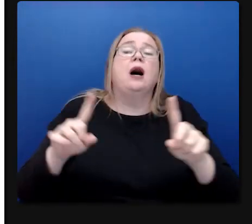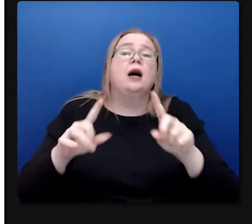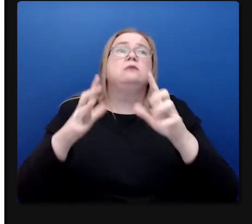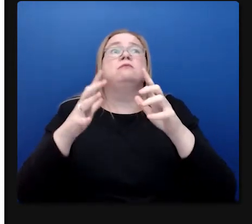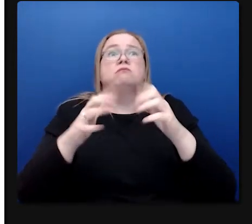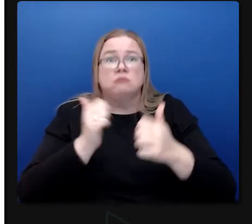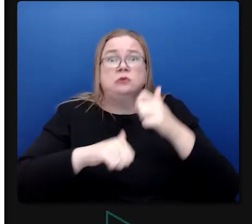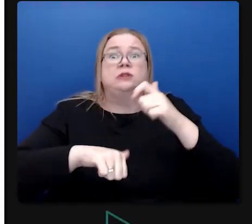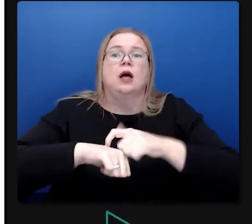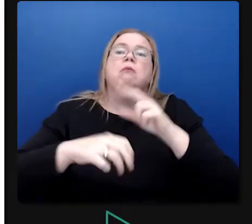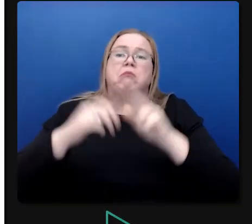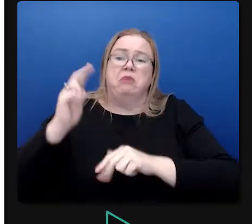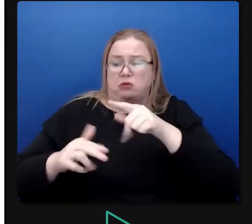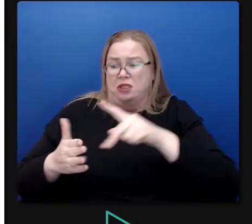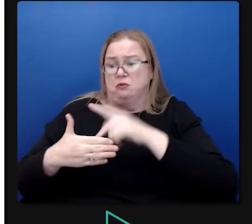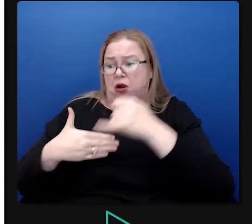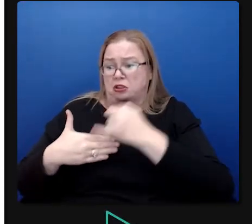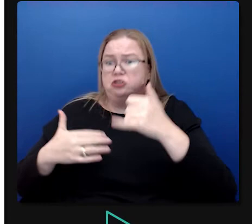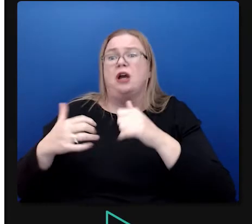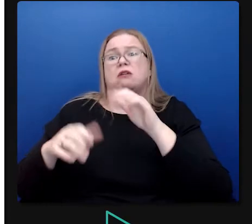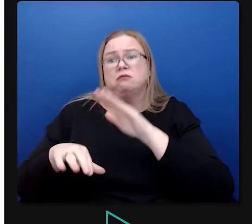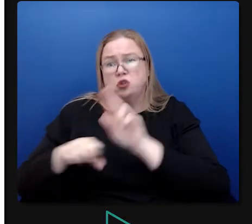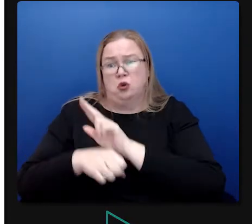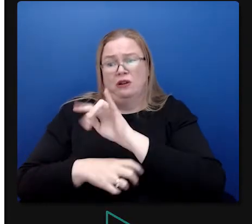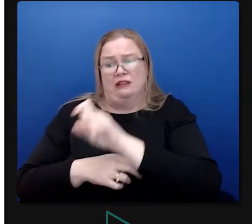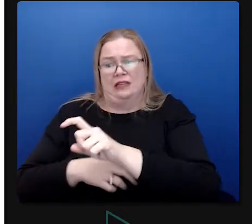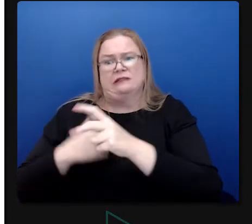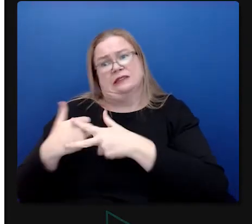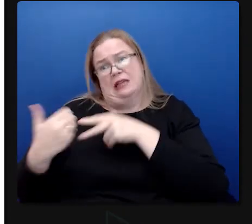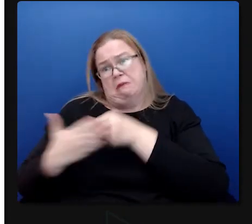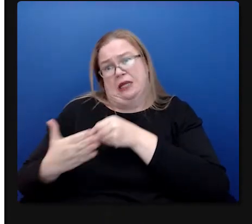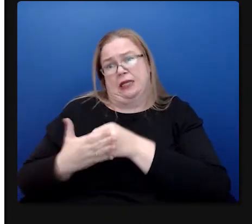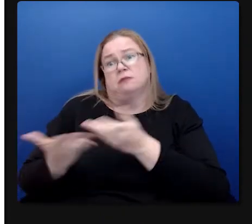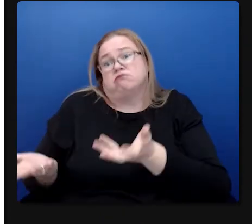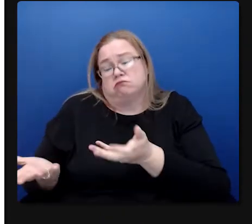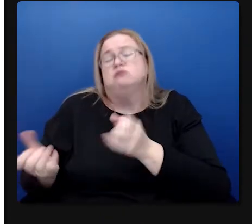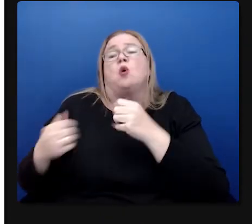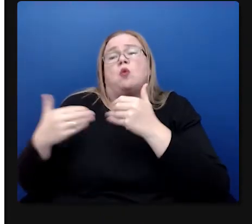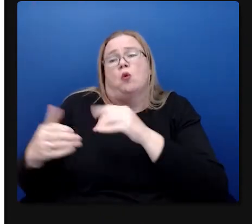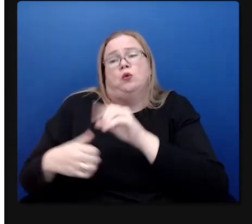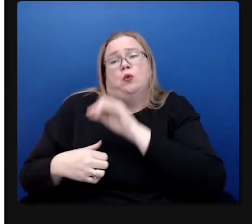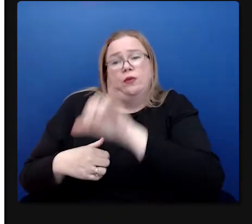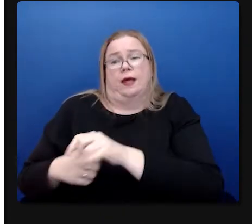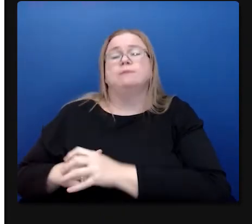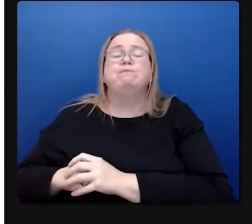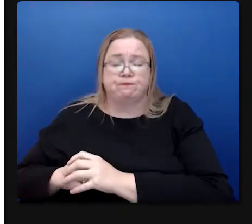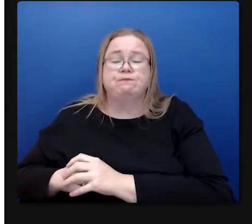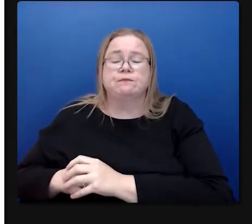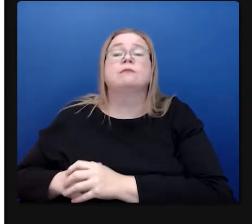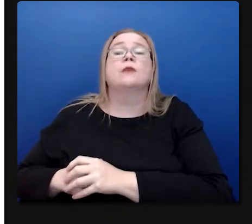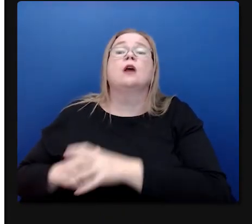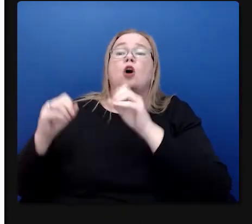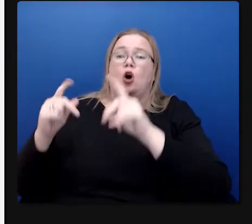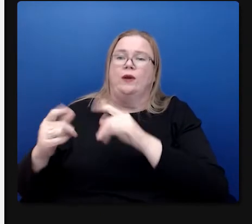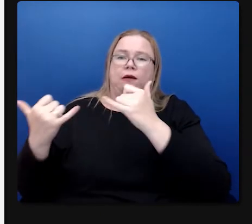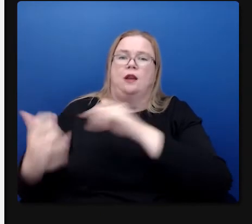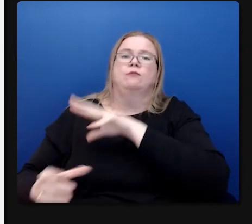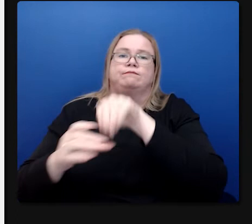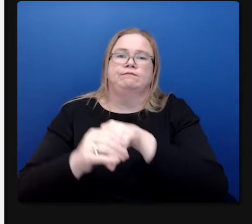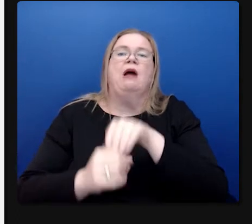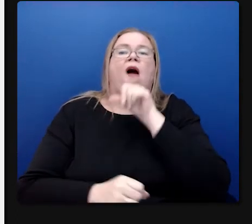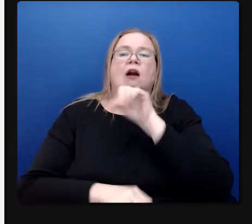by default, we can probably build this project on Linux and save a little bit. So we're going to do that. And from there, we get